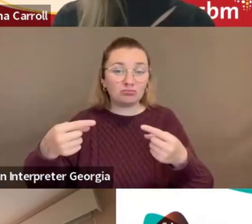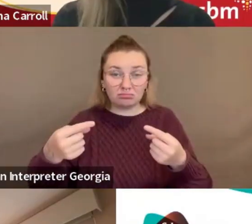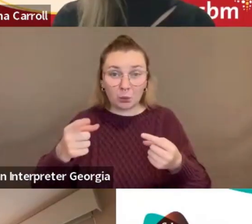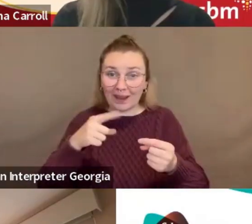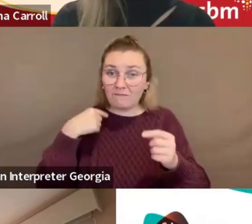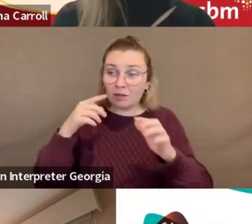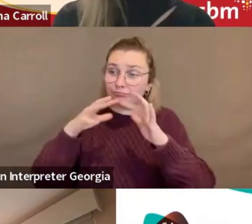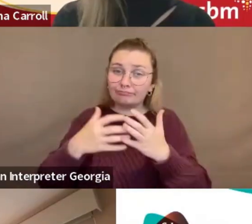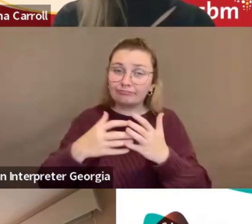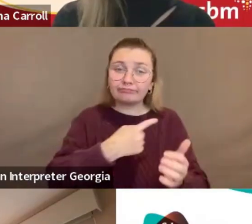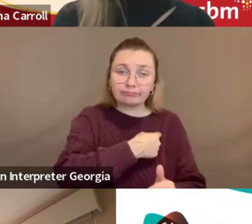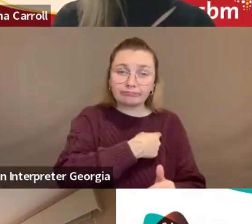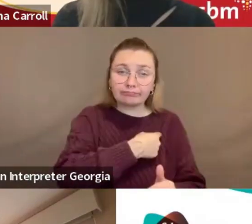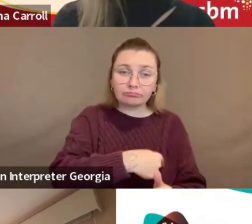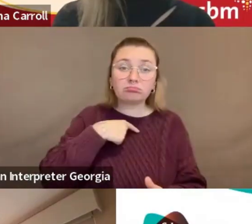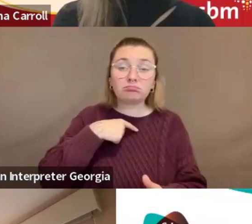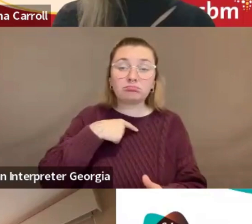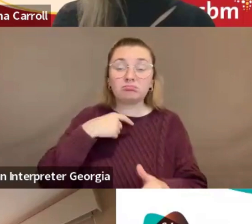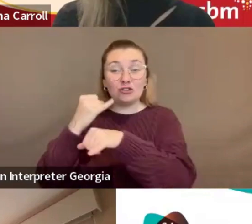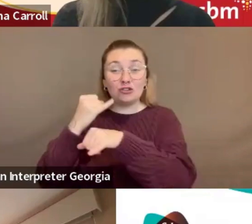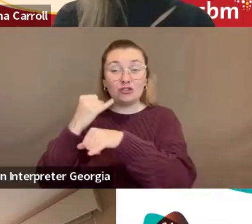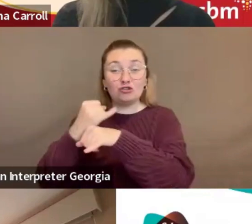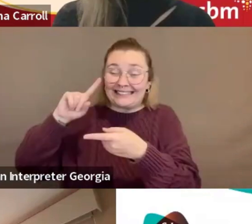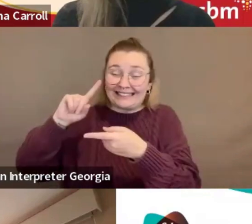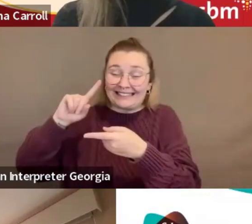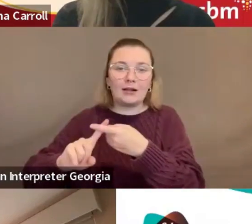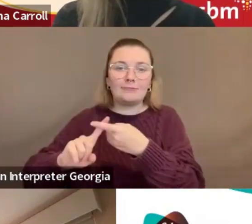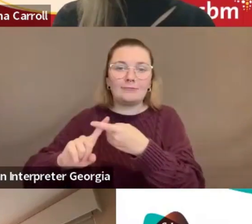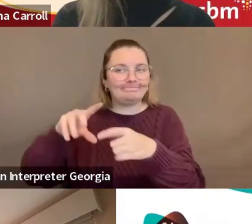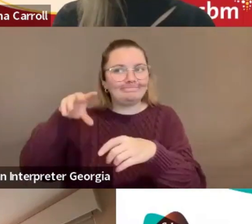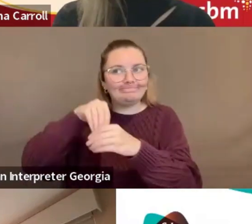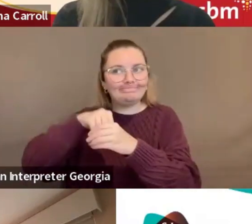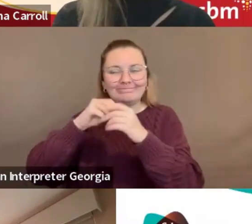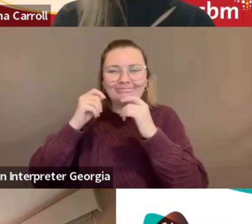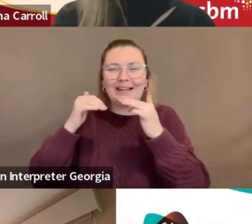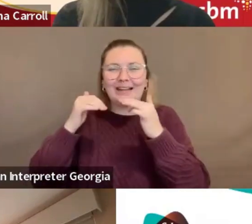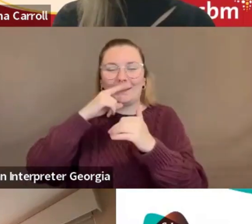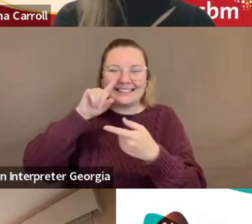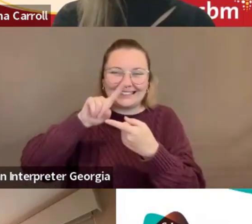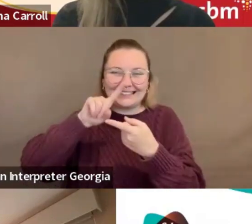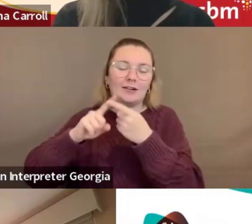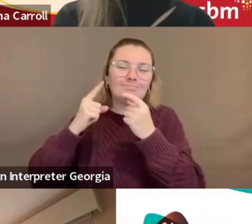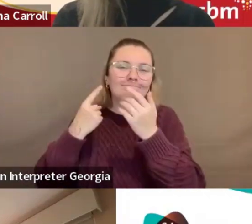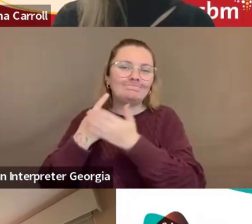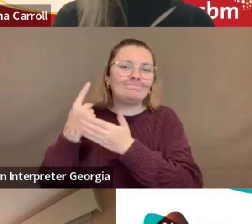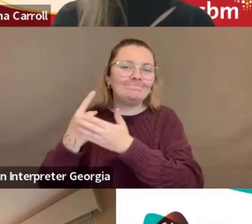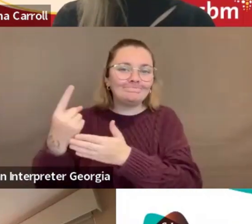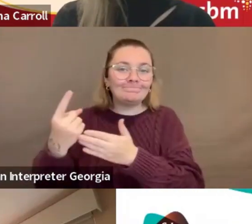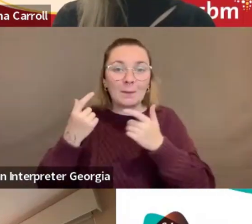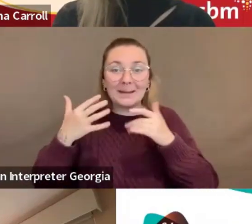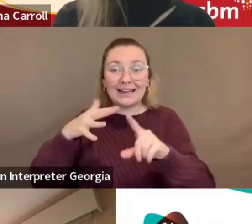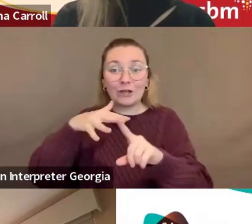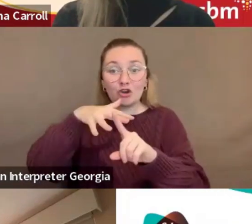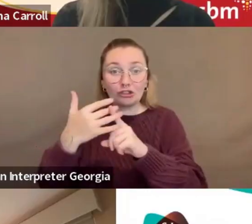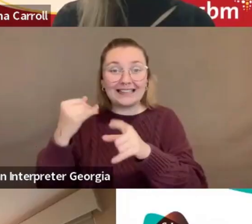commitments, institutionalisation continues to shape the lives of far too many people. In many contexts, institutional